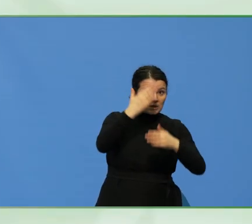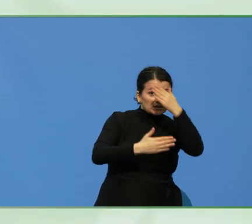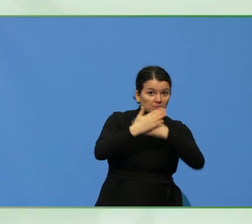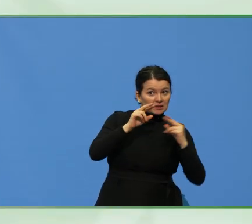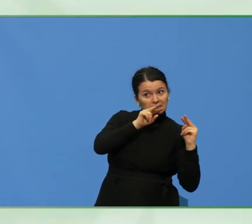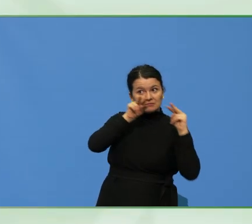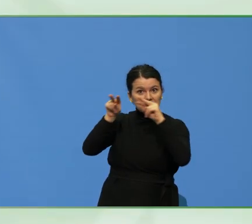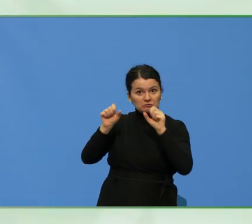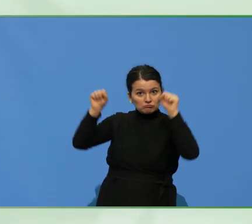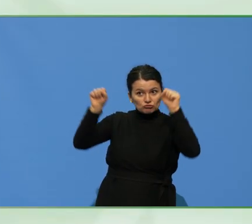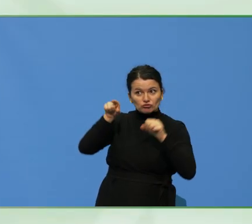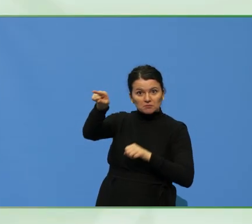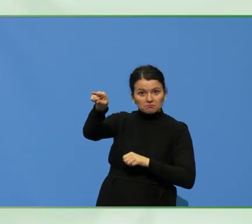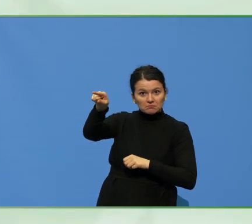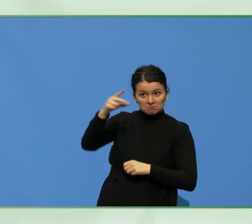in person?